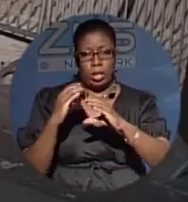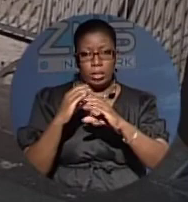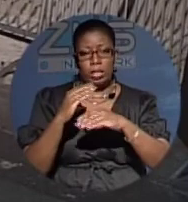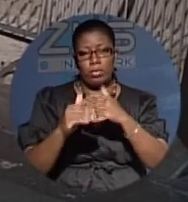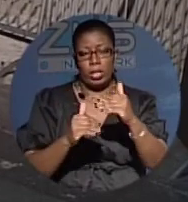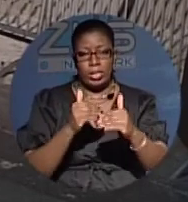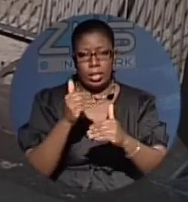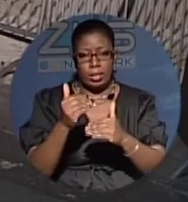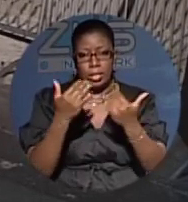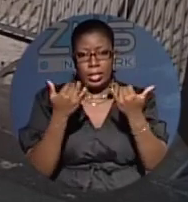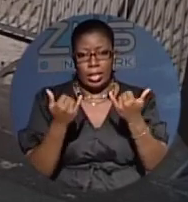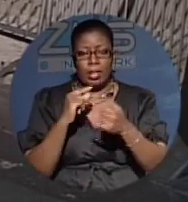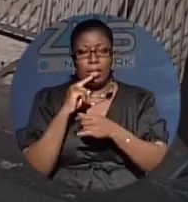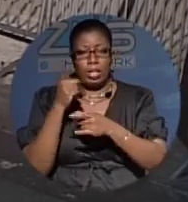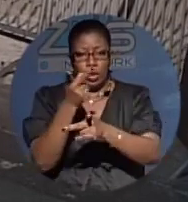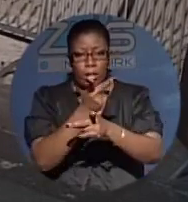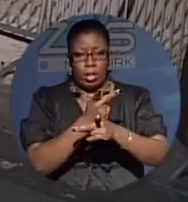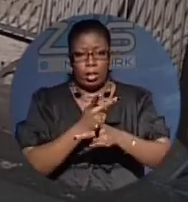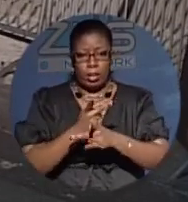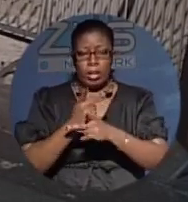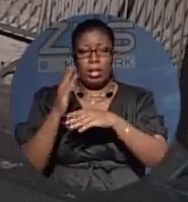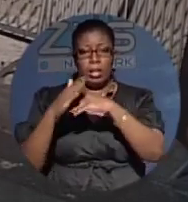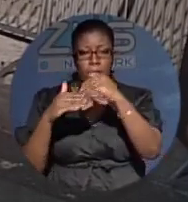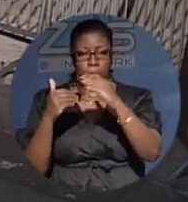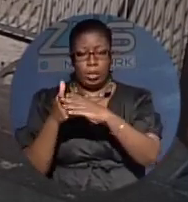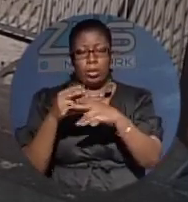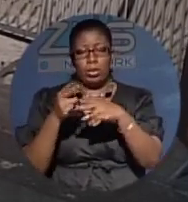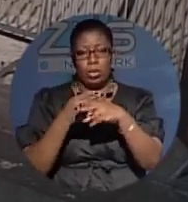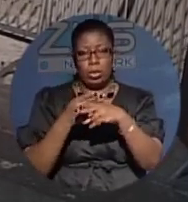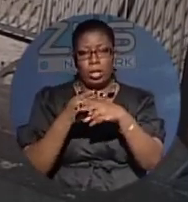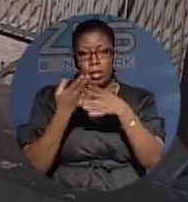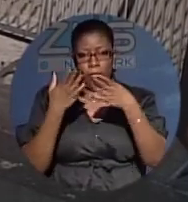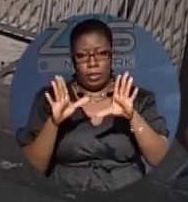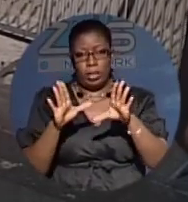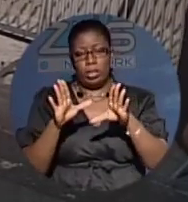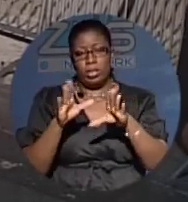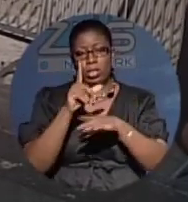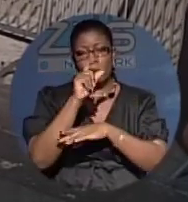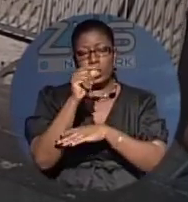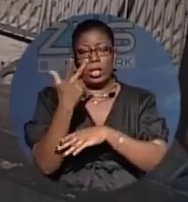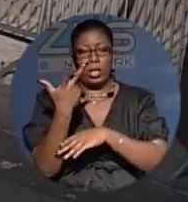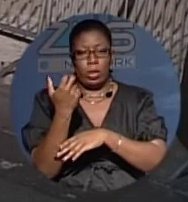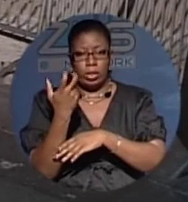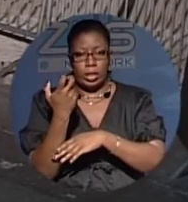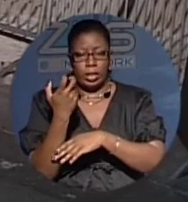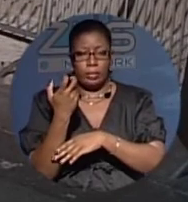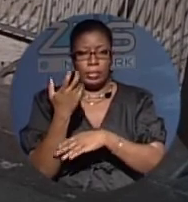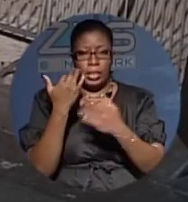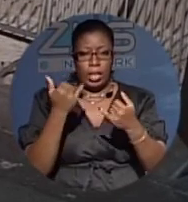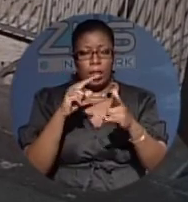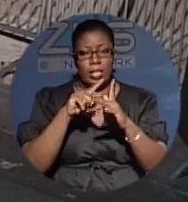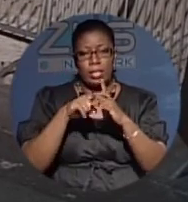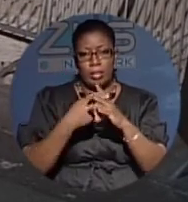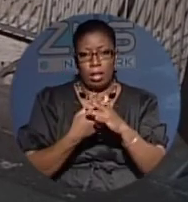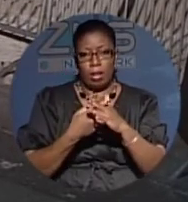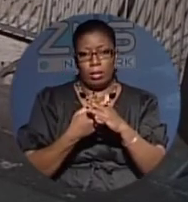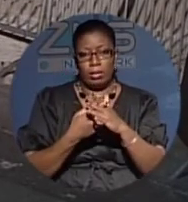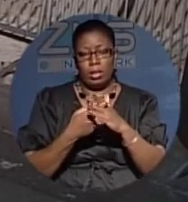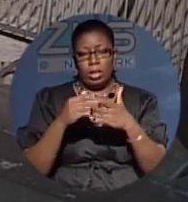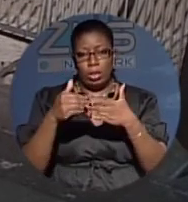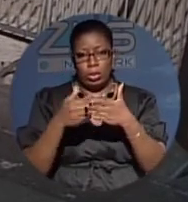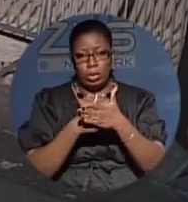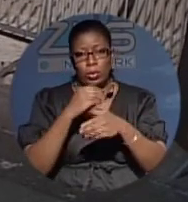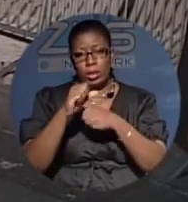Now, the critical care block is expected to be completed by the year 2013, and this will be the start of a new era